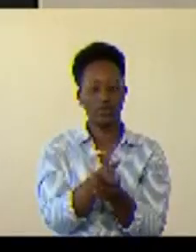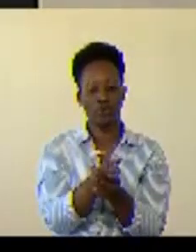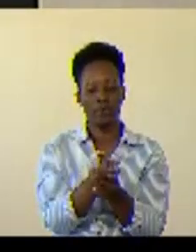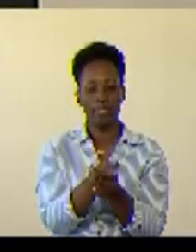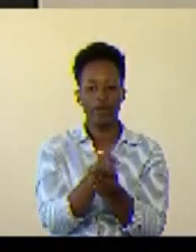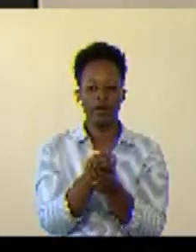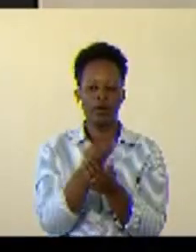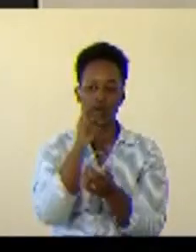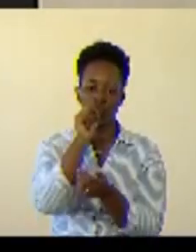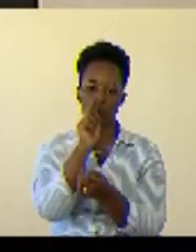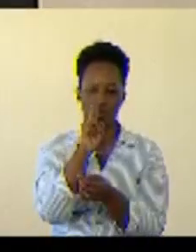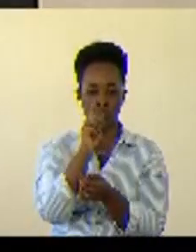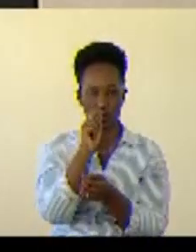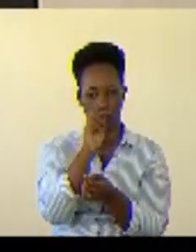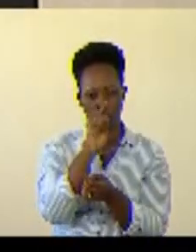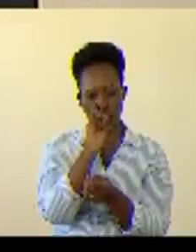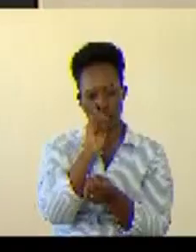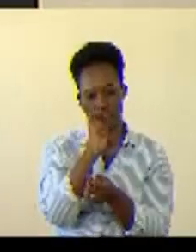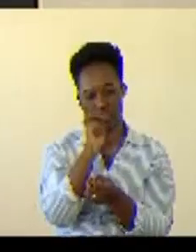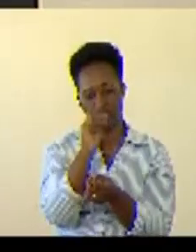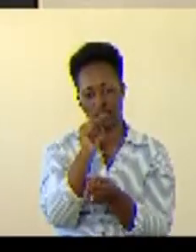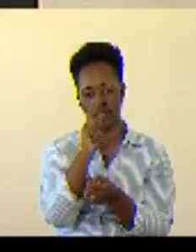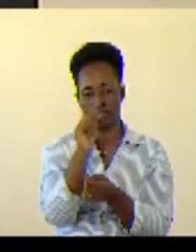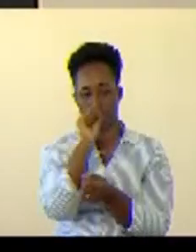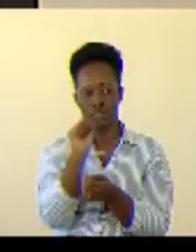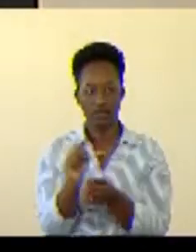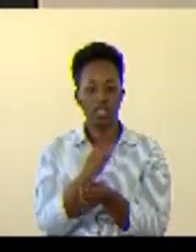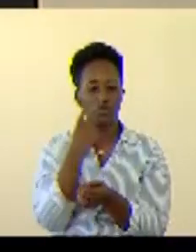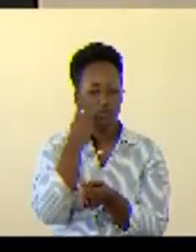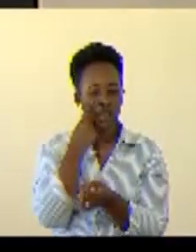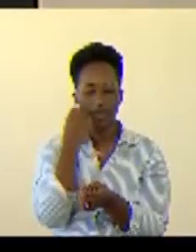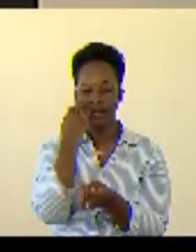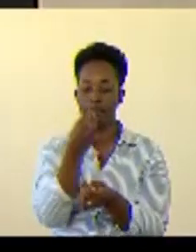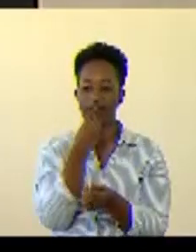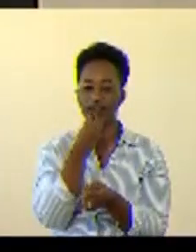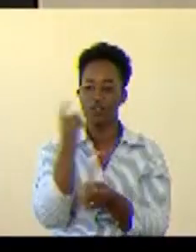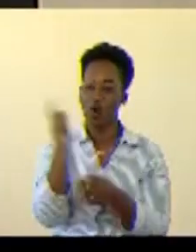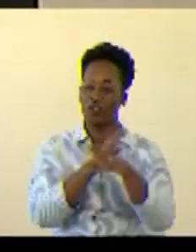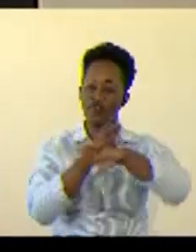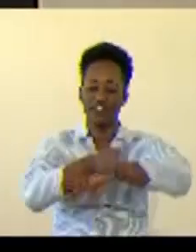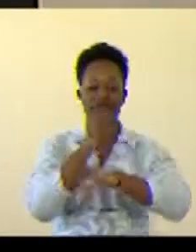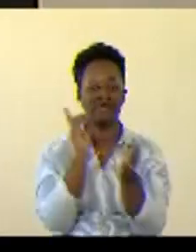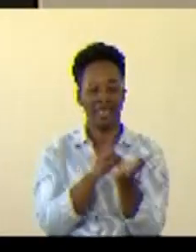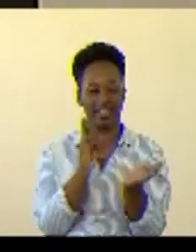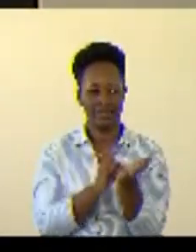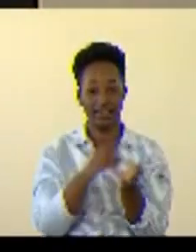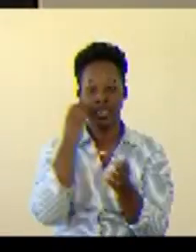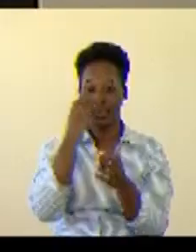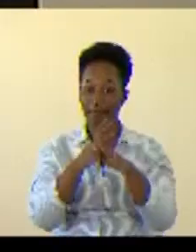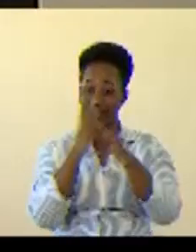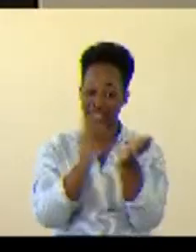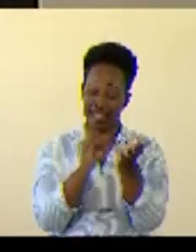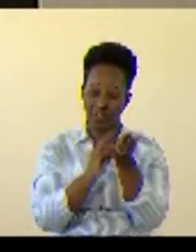nutrients. We test the food to see if the food is not expired. If it is expired, it will